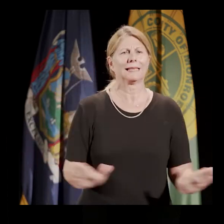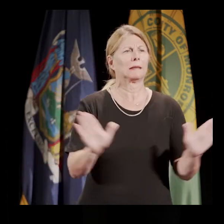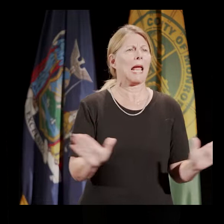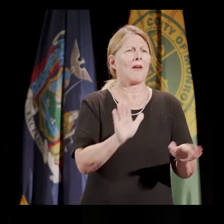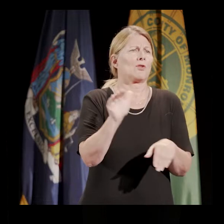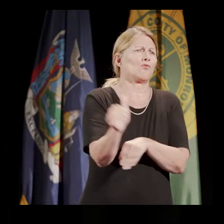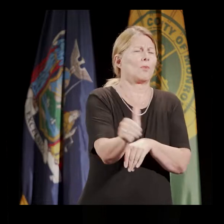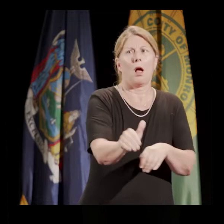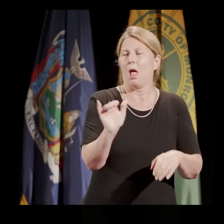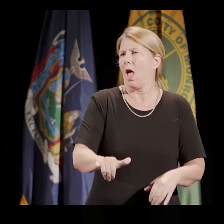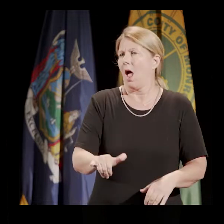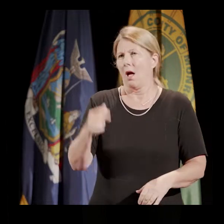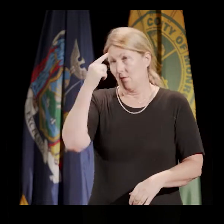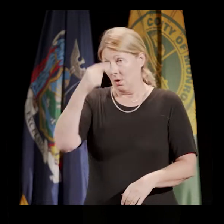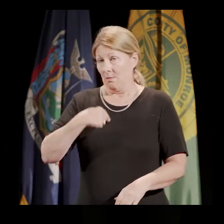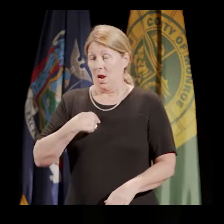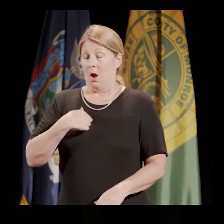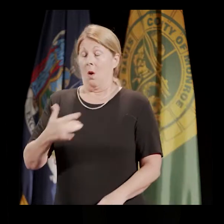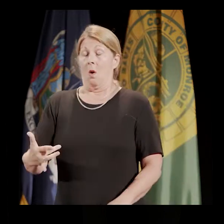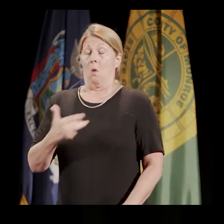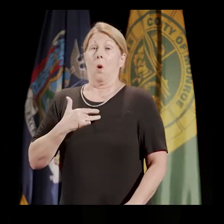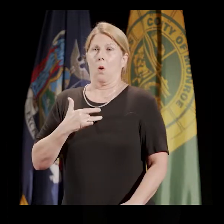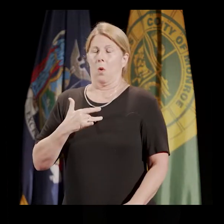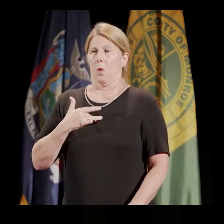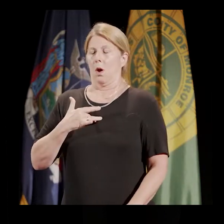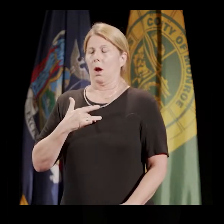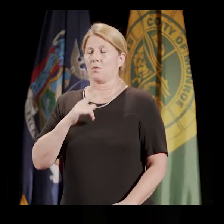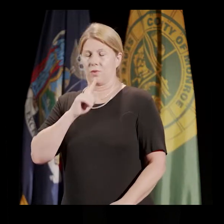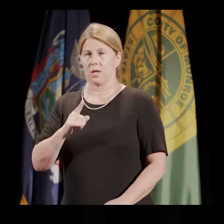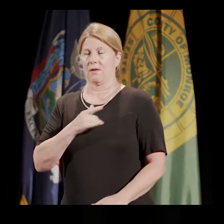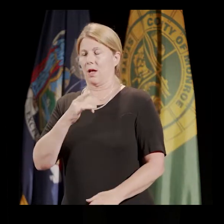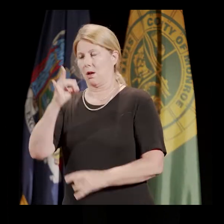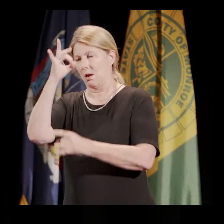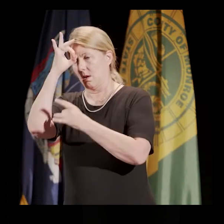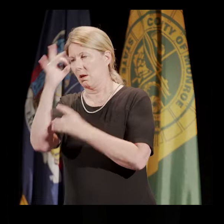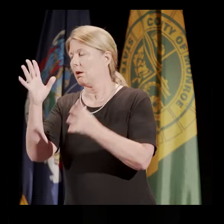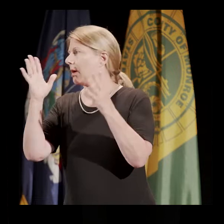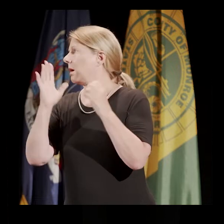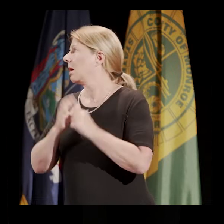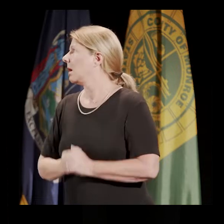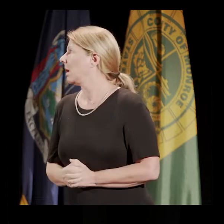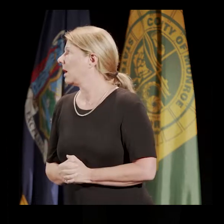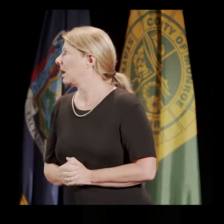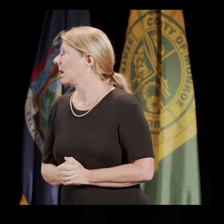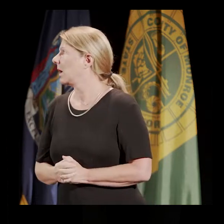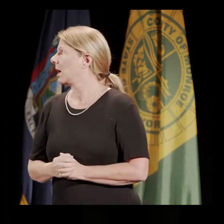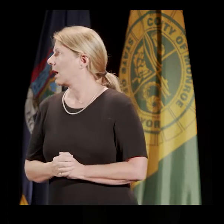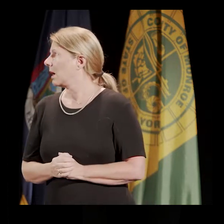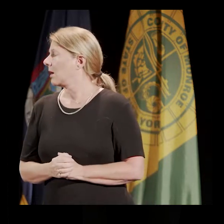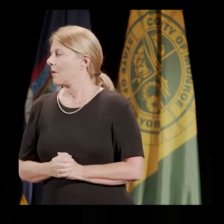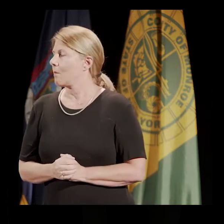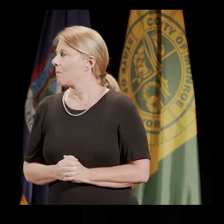That was a gut punch to me. I remember being sent to the corner store,